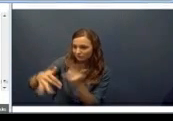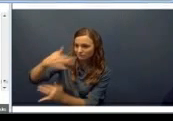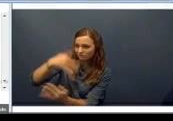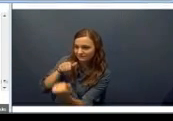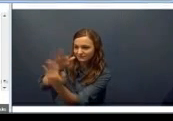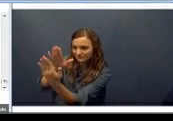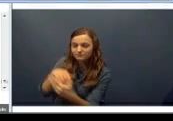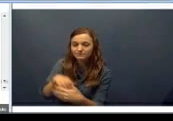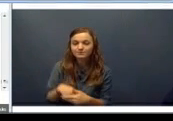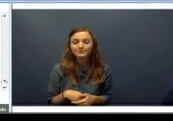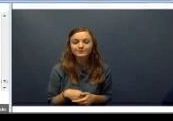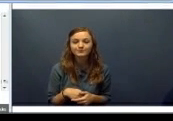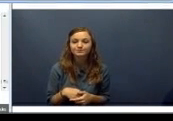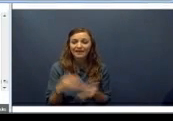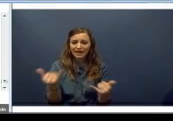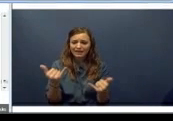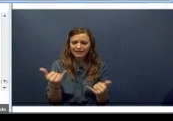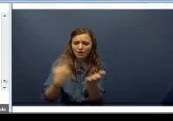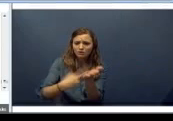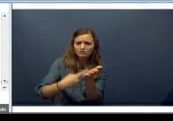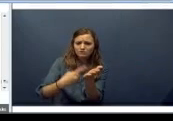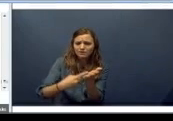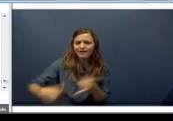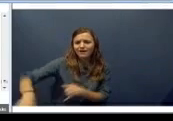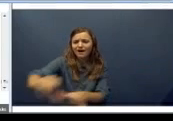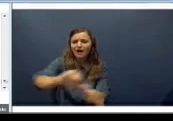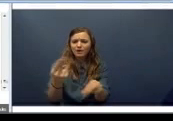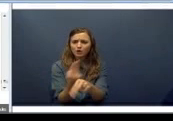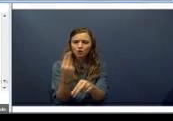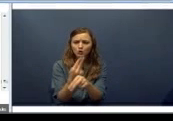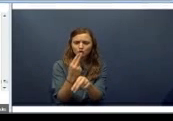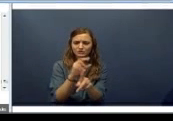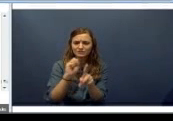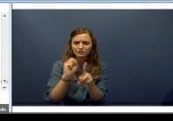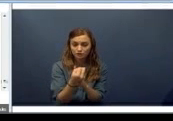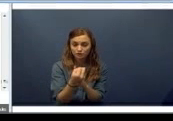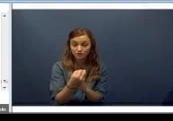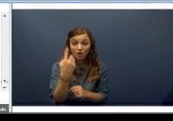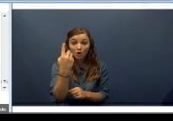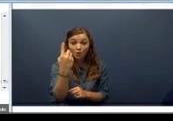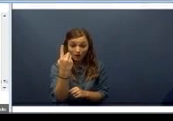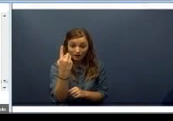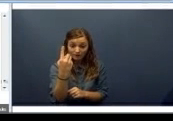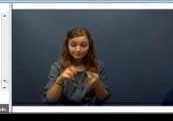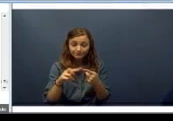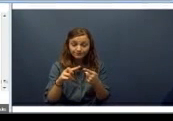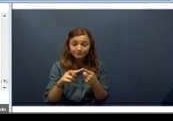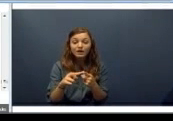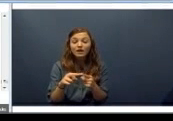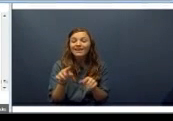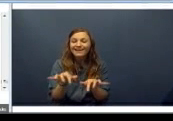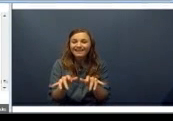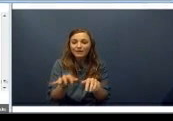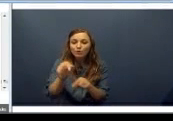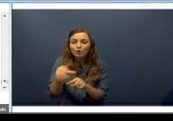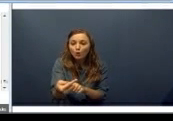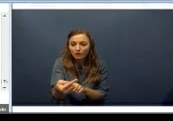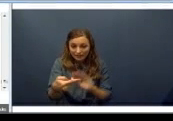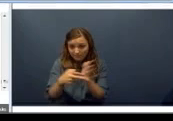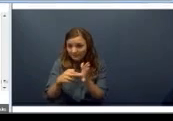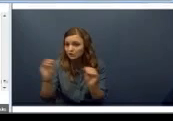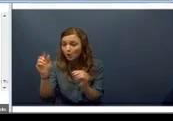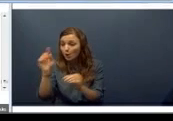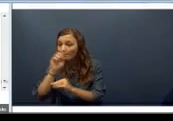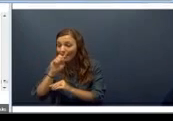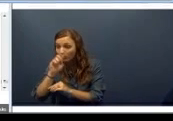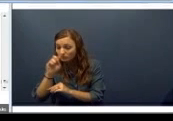So I highly recommend that. Okay, so let's talk about some common user situations. One is keyboard-only users. So these are people who